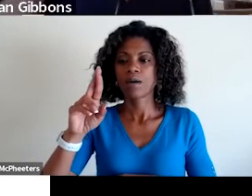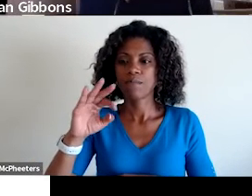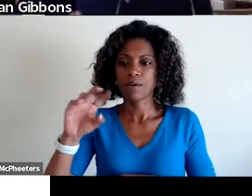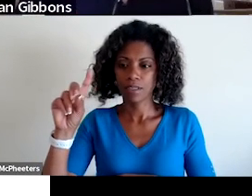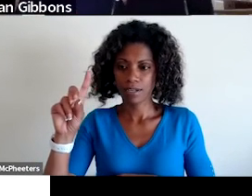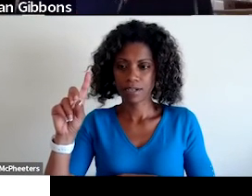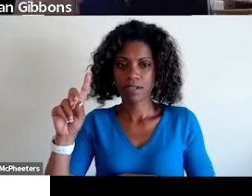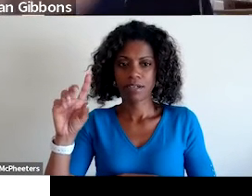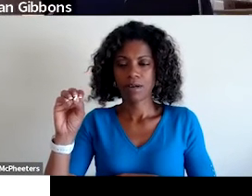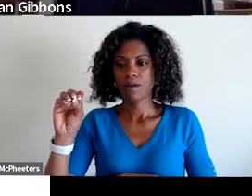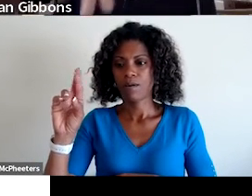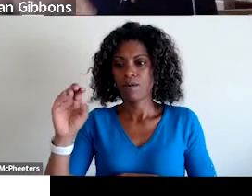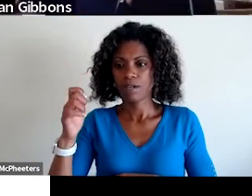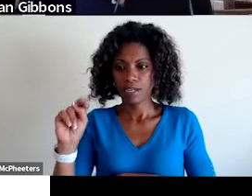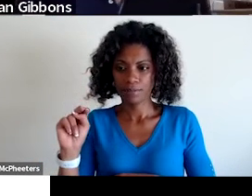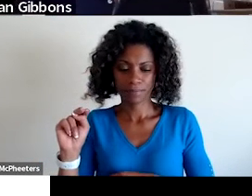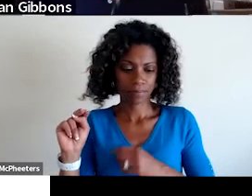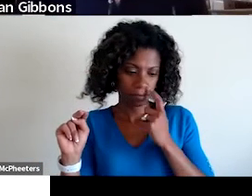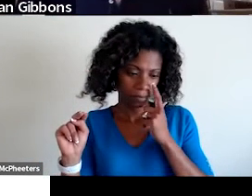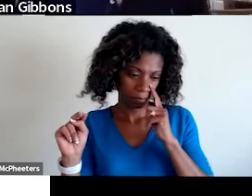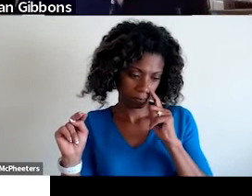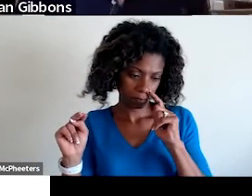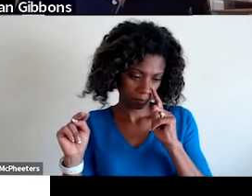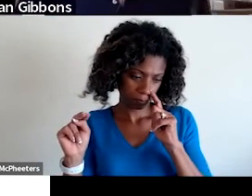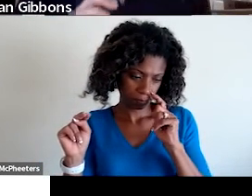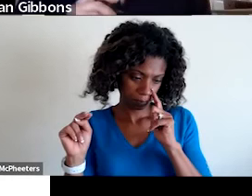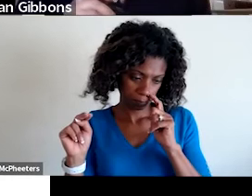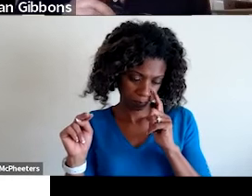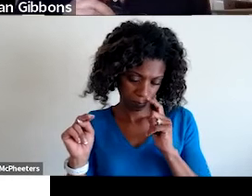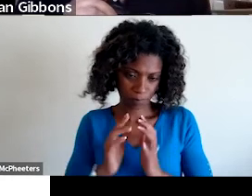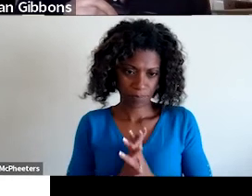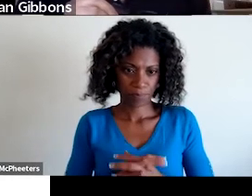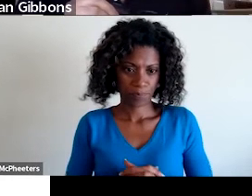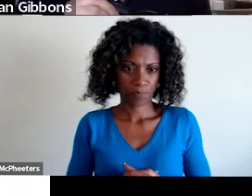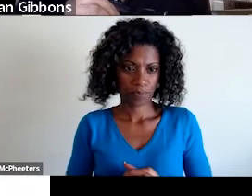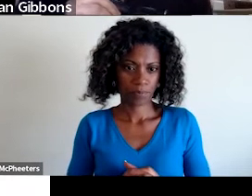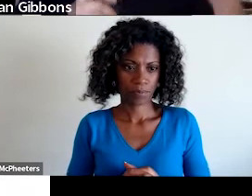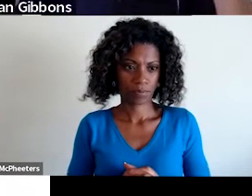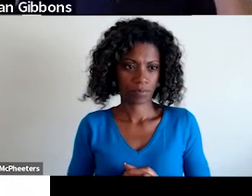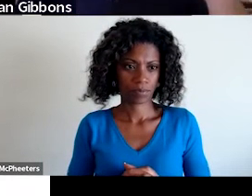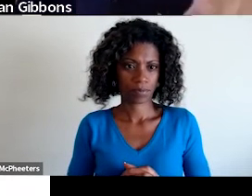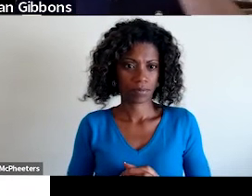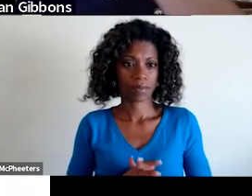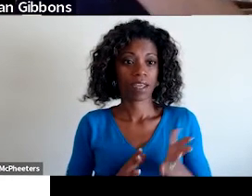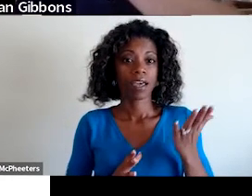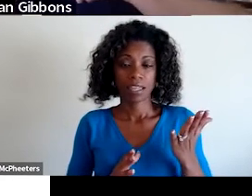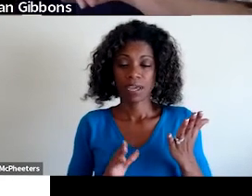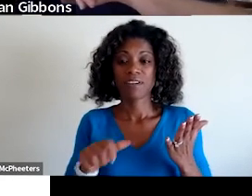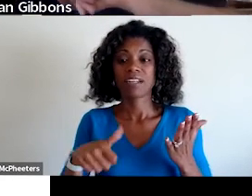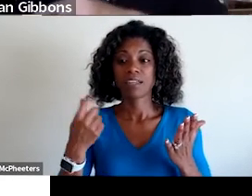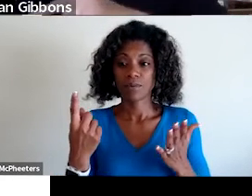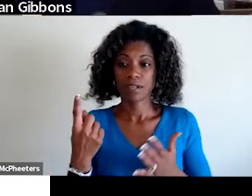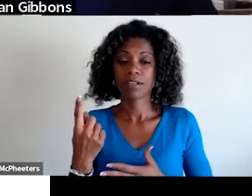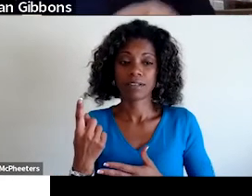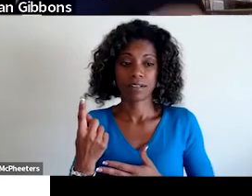Maine, Portland, Oregon area. All right, if you would, Kareem, one more, I think. And that is it. We have another webinar coming up. We did